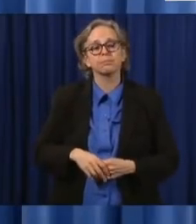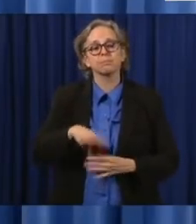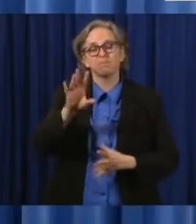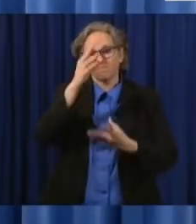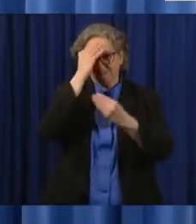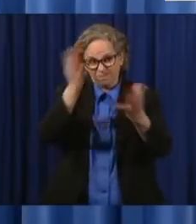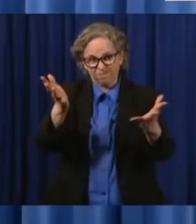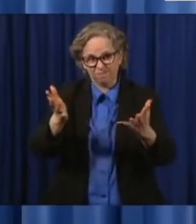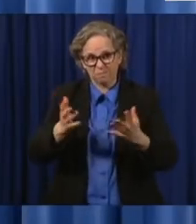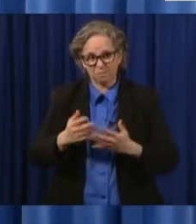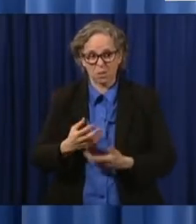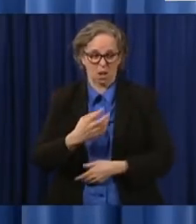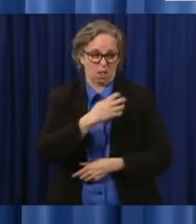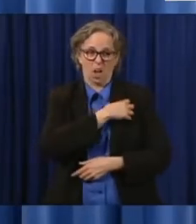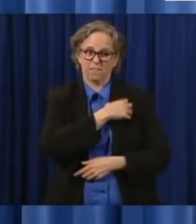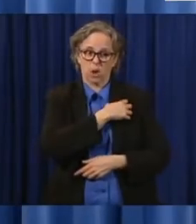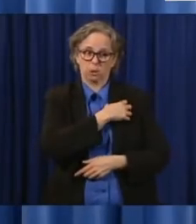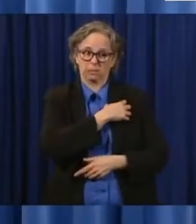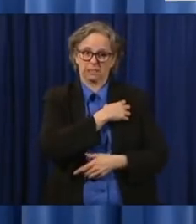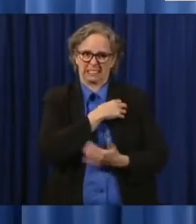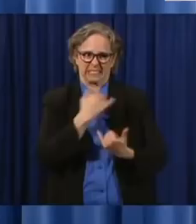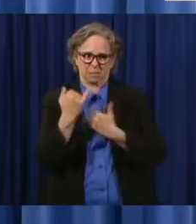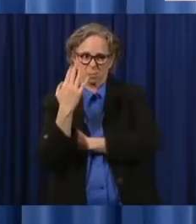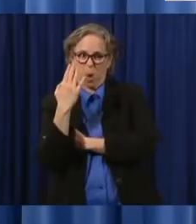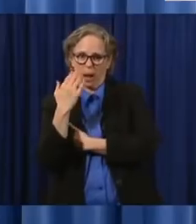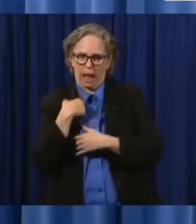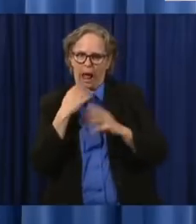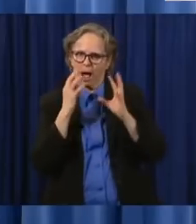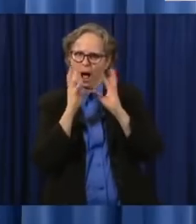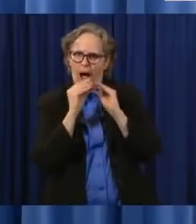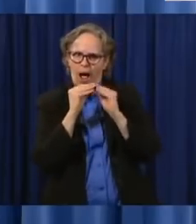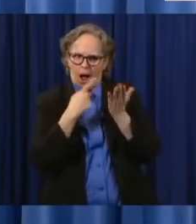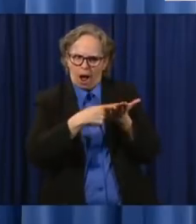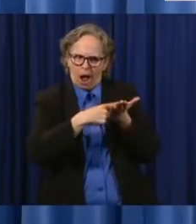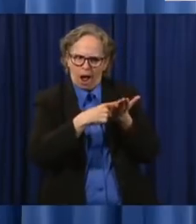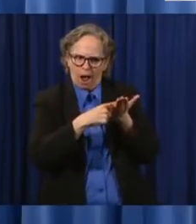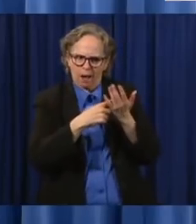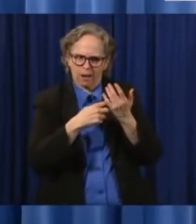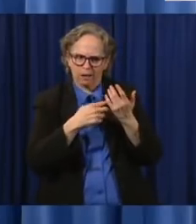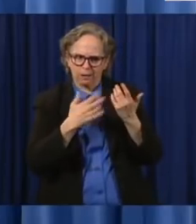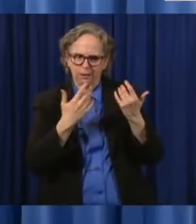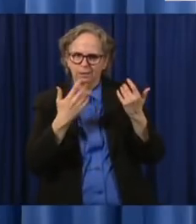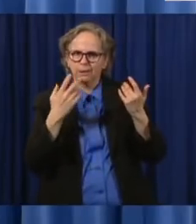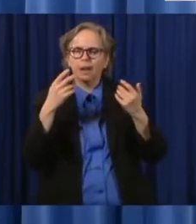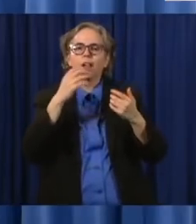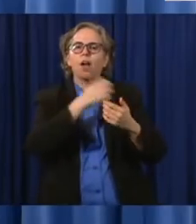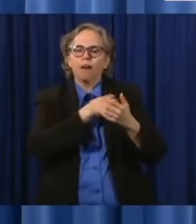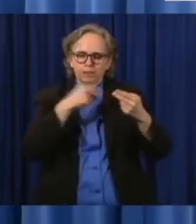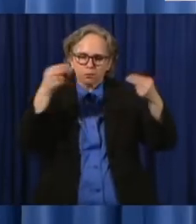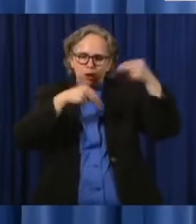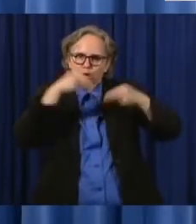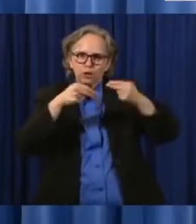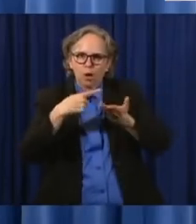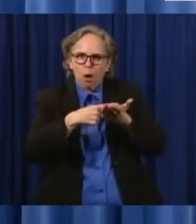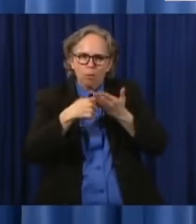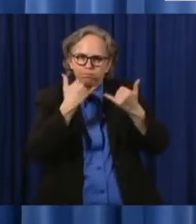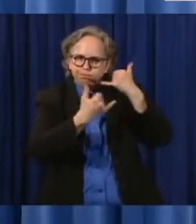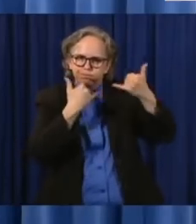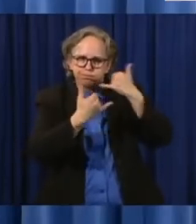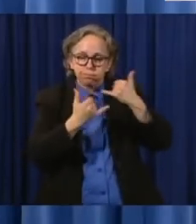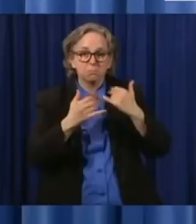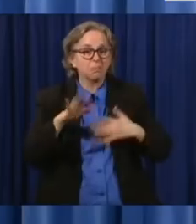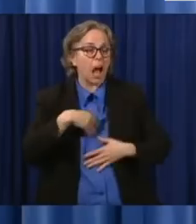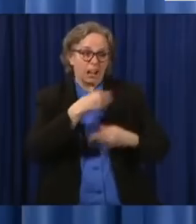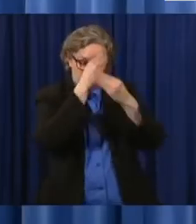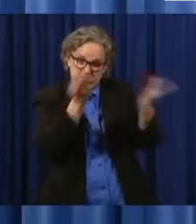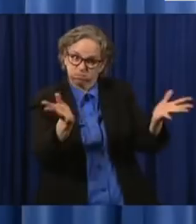call with law enforcement this morning around, some of the representatives of law enforcement agencies, actually. And one of the things I said was, look, we hope to have a